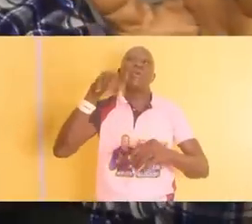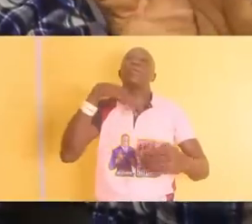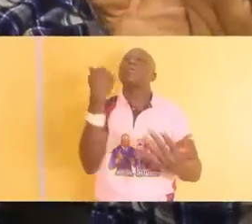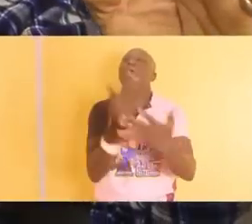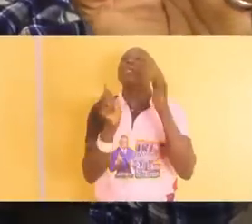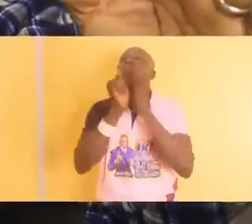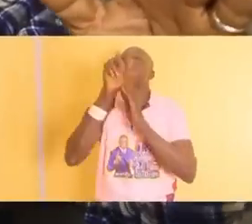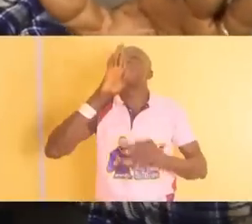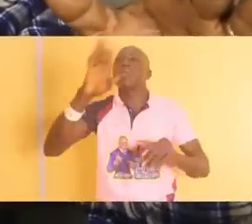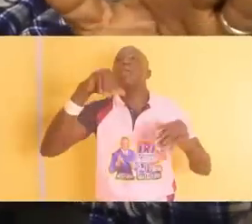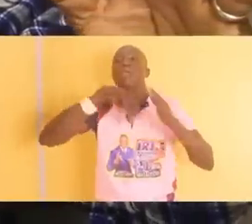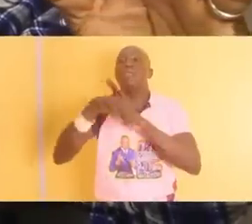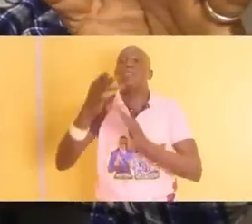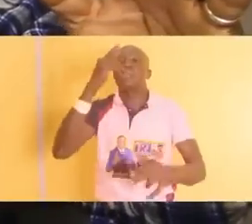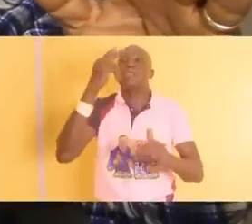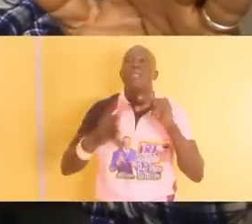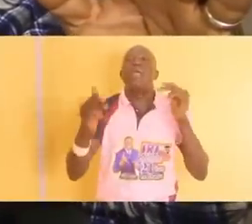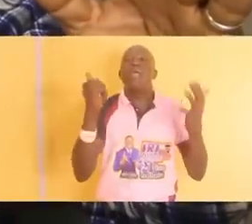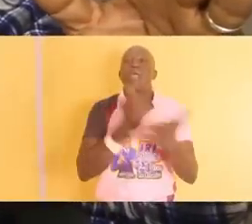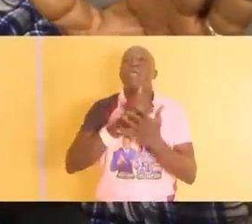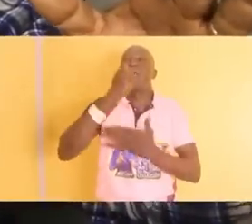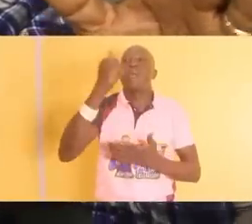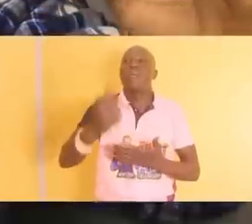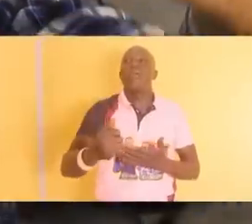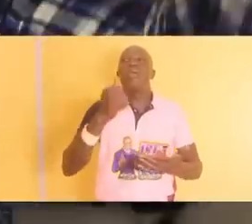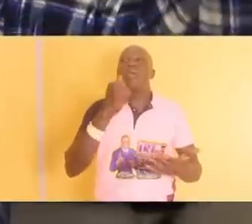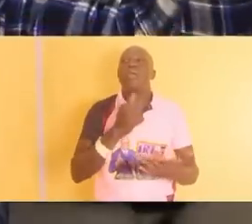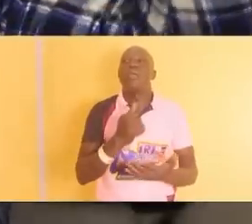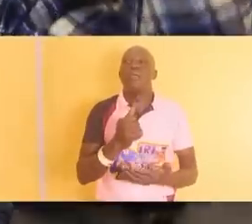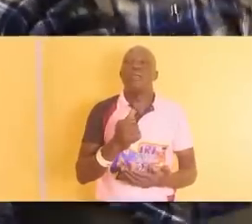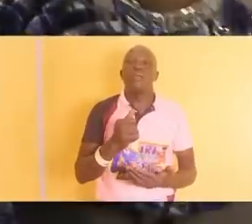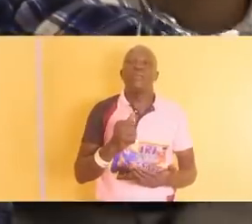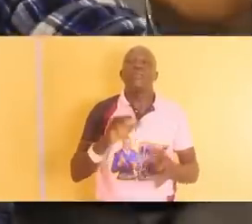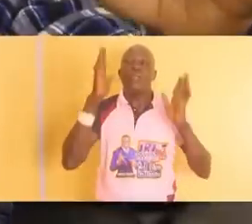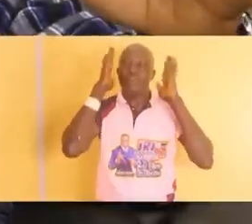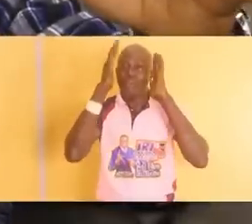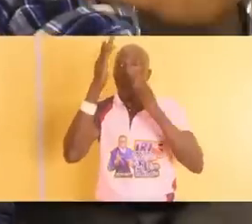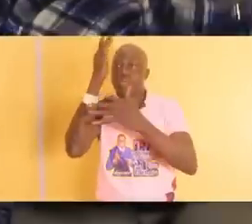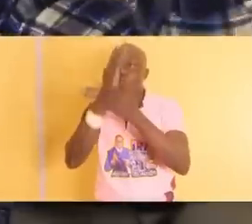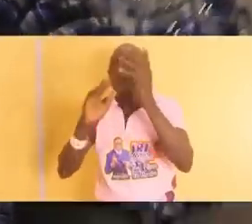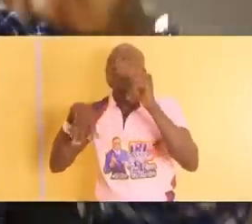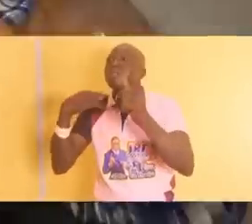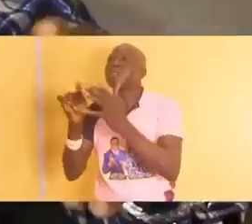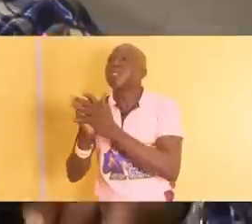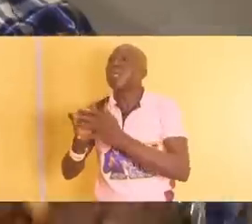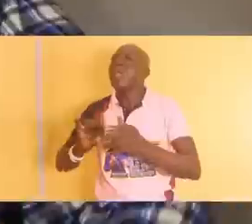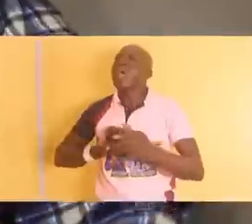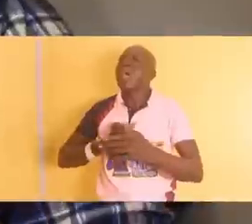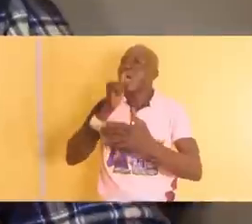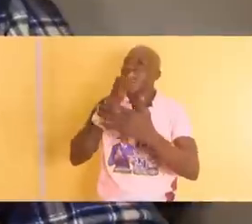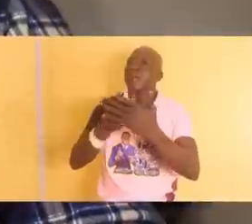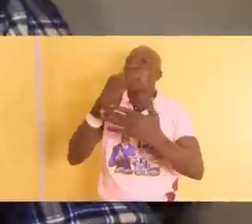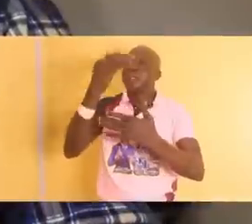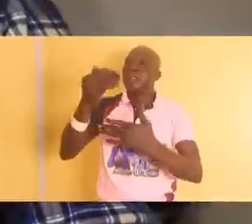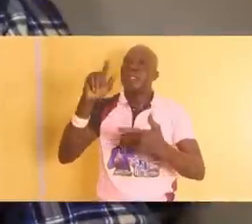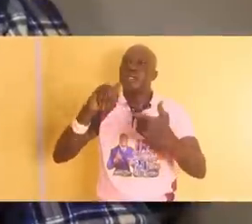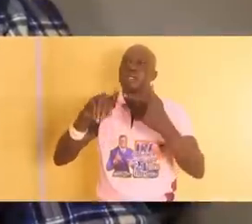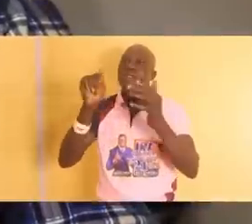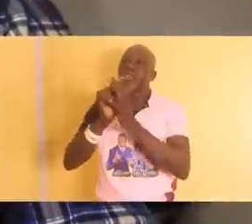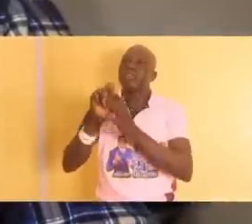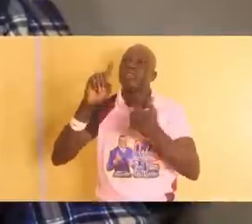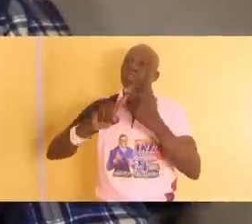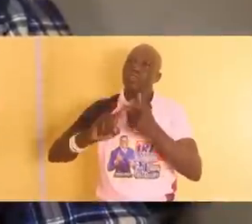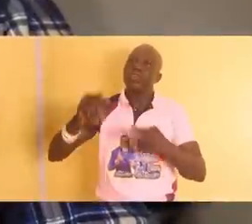testimony. So shall it be. In Jesus' name, Lord, face somebody. I show them that I